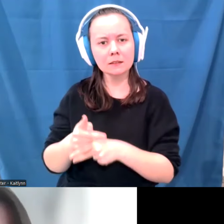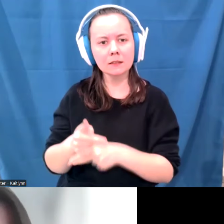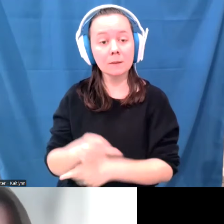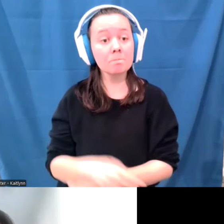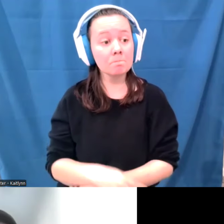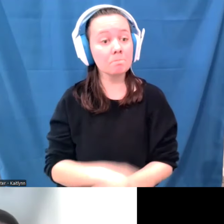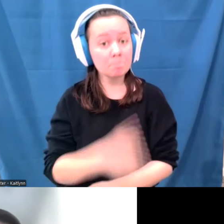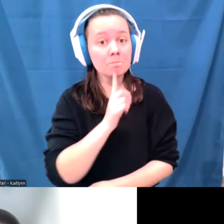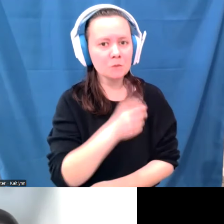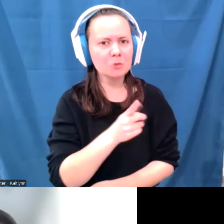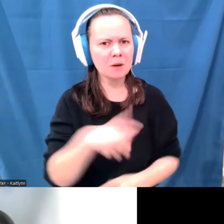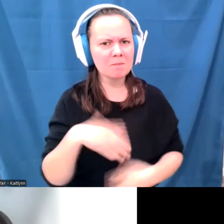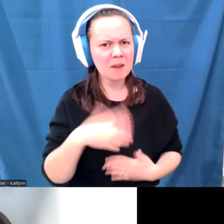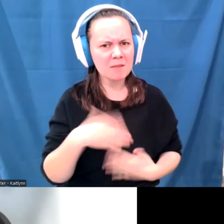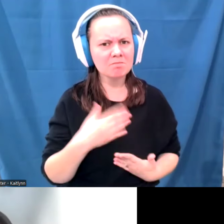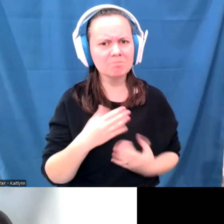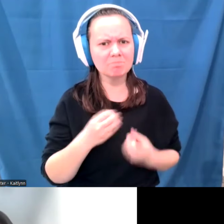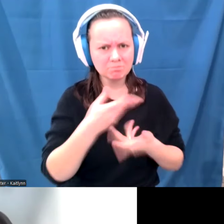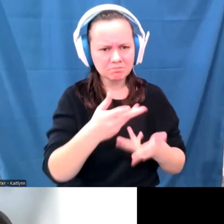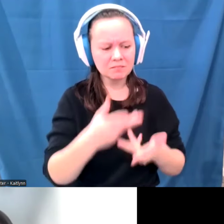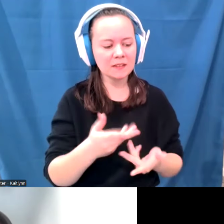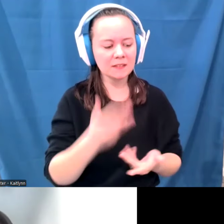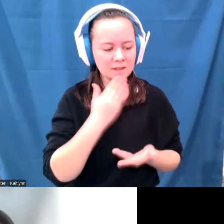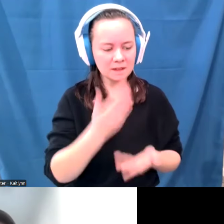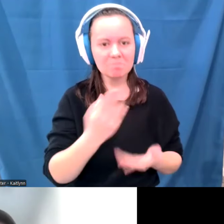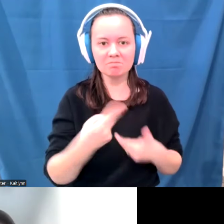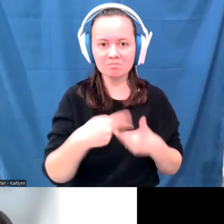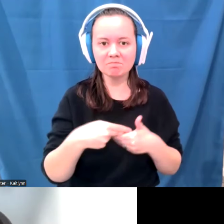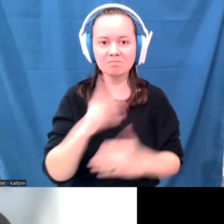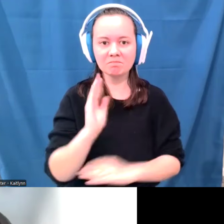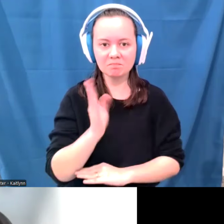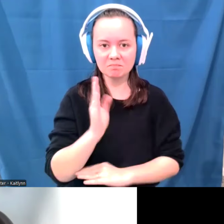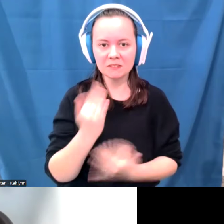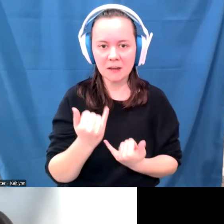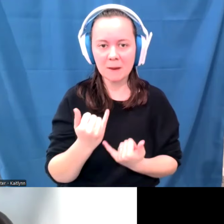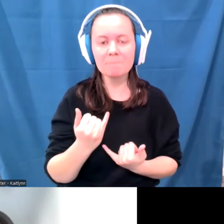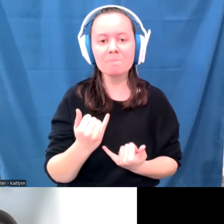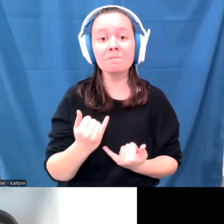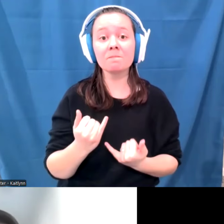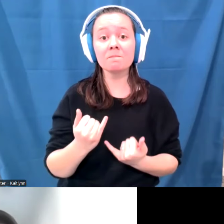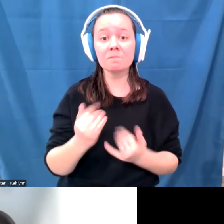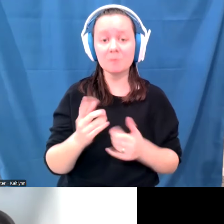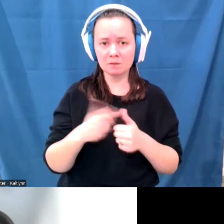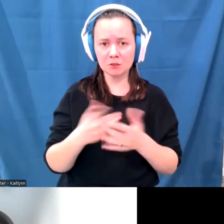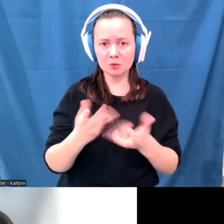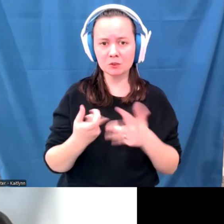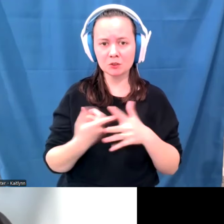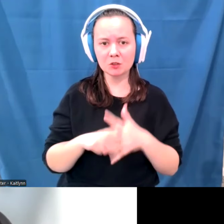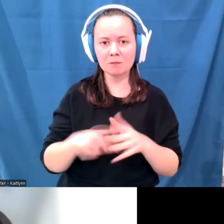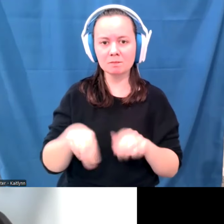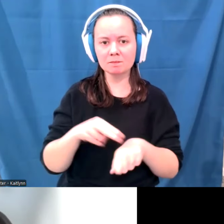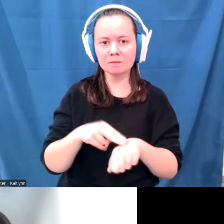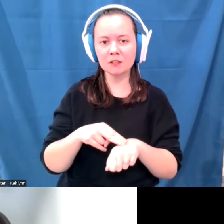Sure, I'm happy to, and thank you again for the invitation to speak here today. I thought it would be good to first start with what the National Alliance for